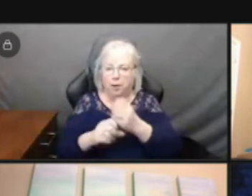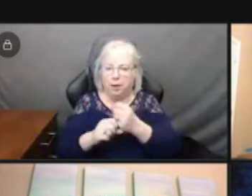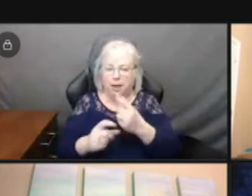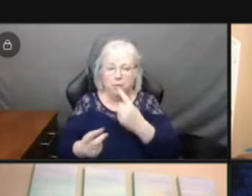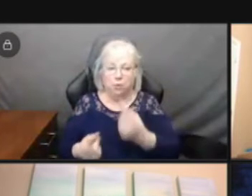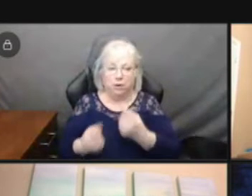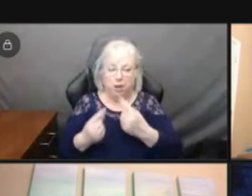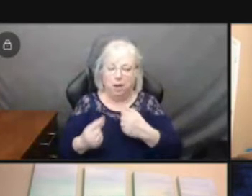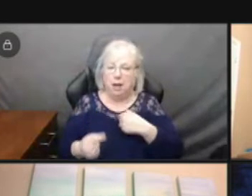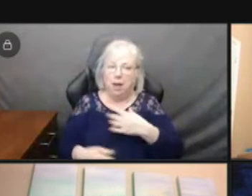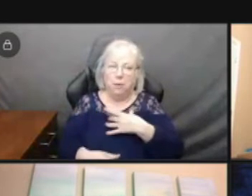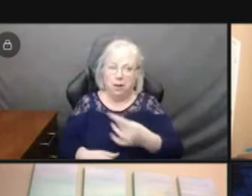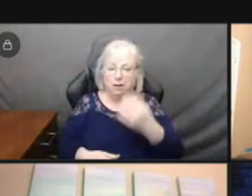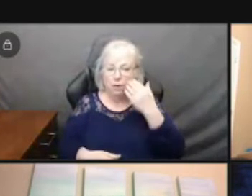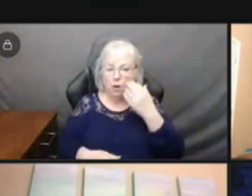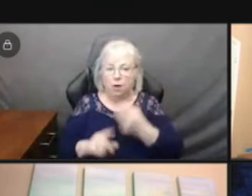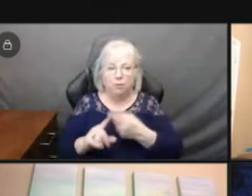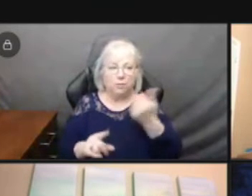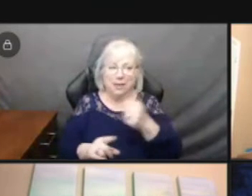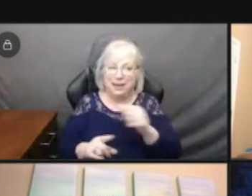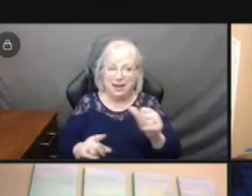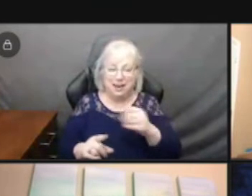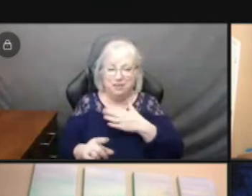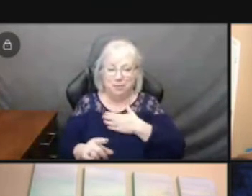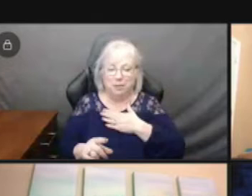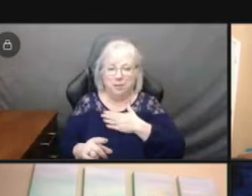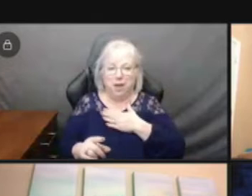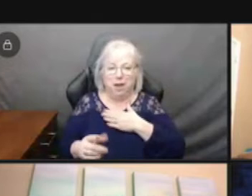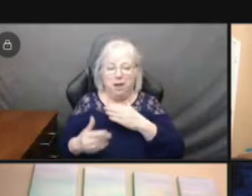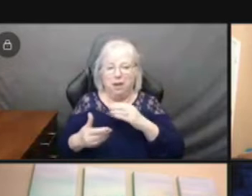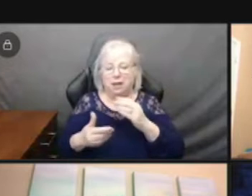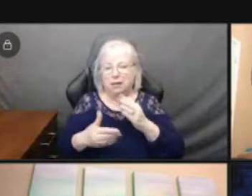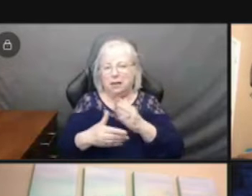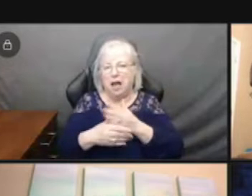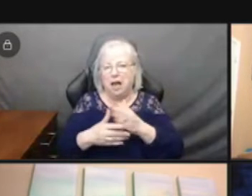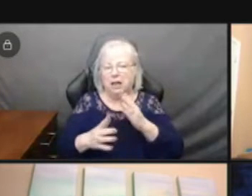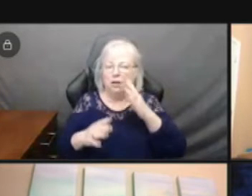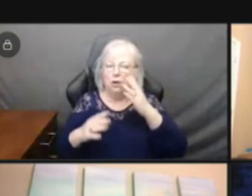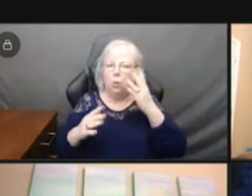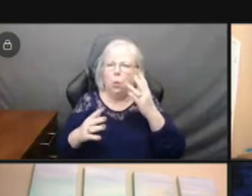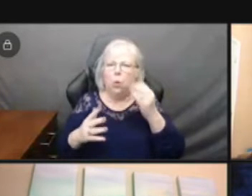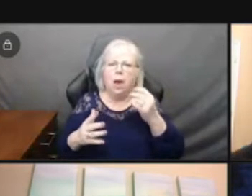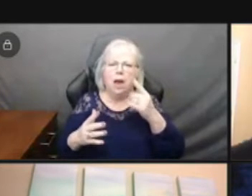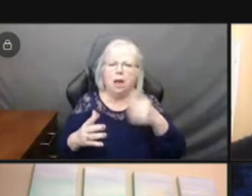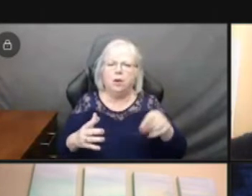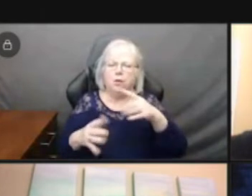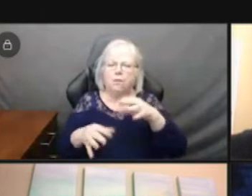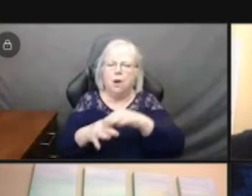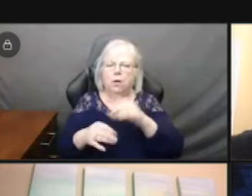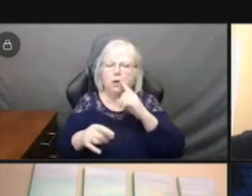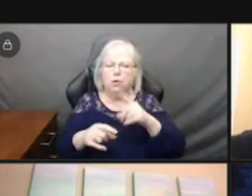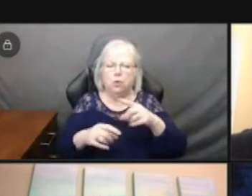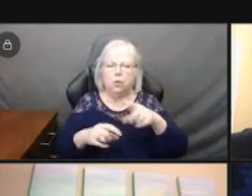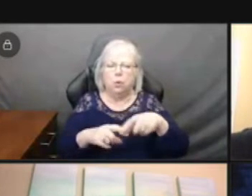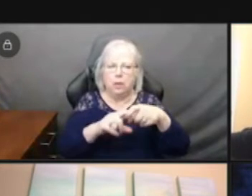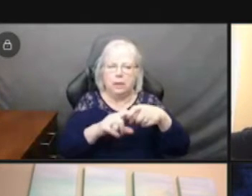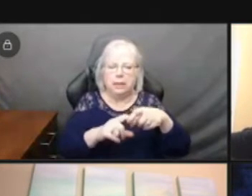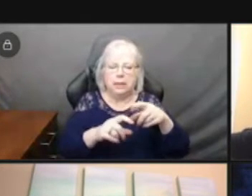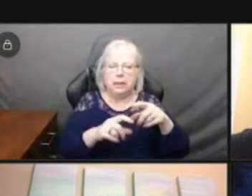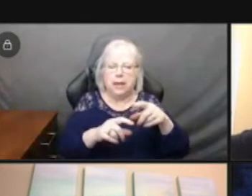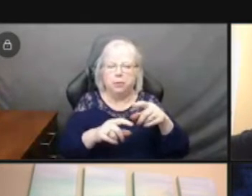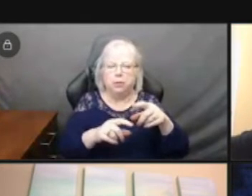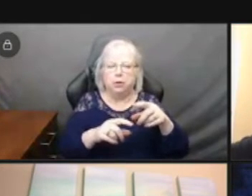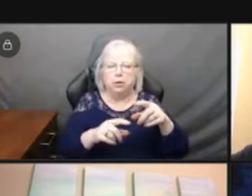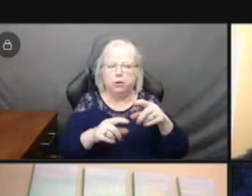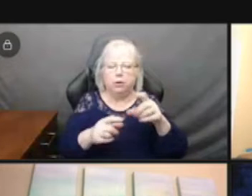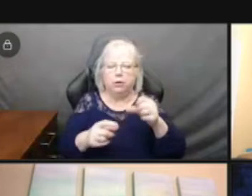I would like to know from any of my colleagues who voted to table this, what was the reason for the tabling? So we can address the issue